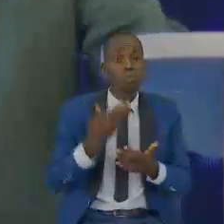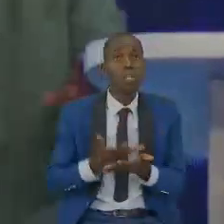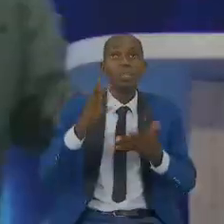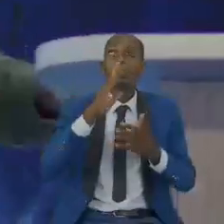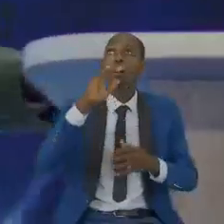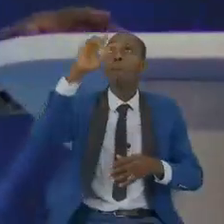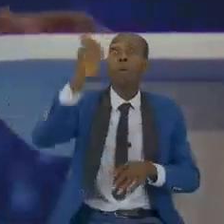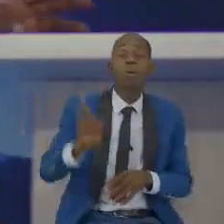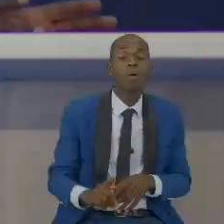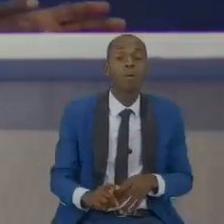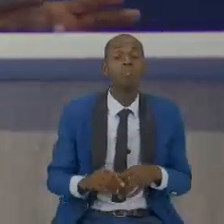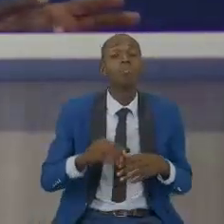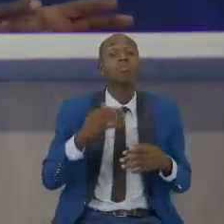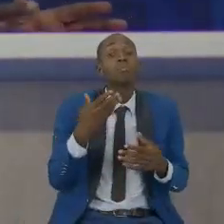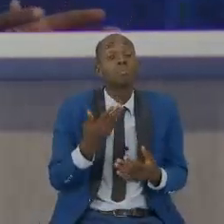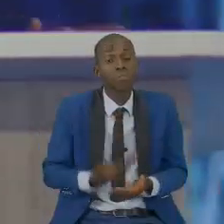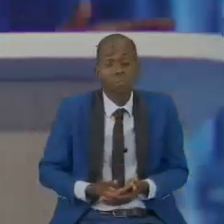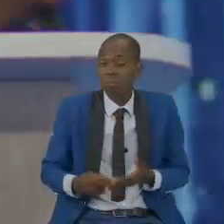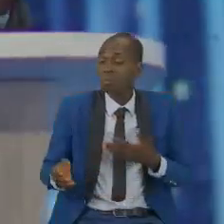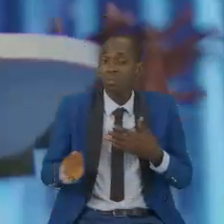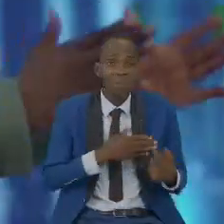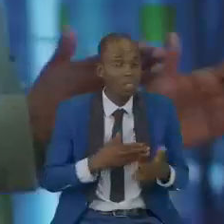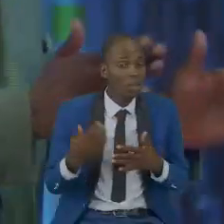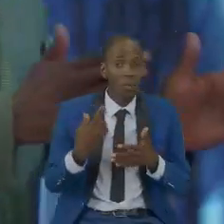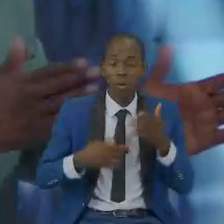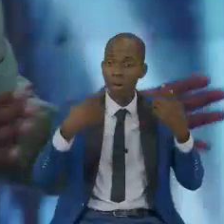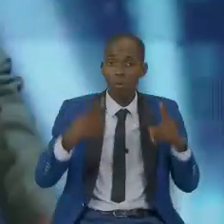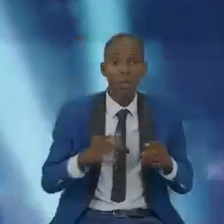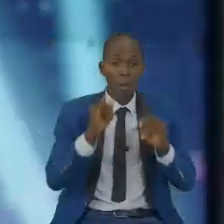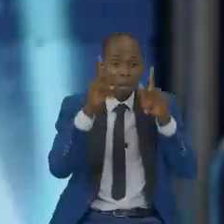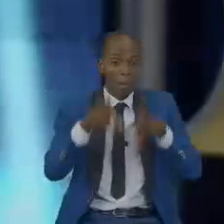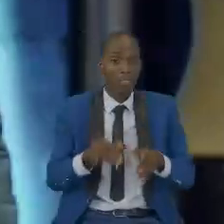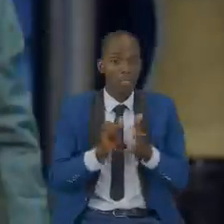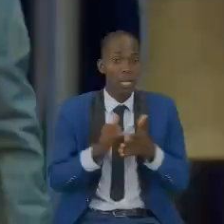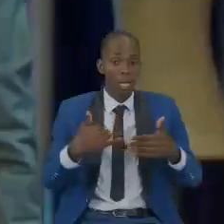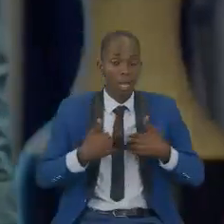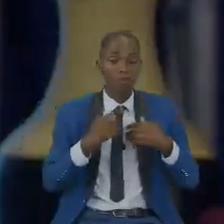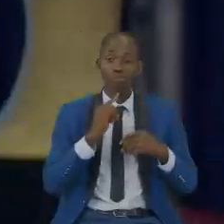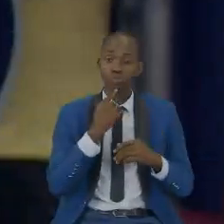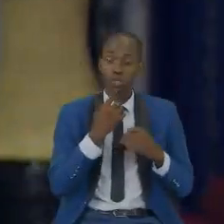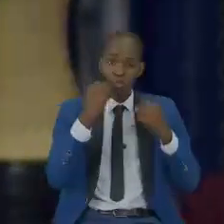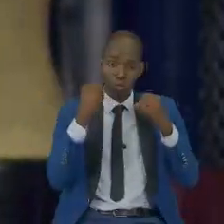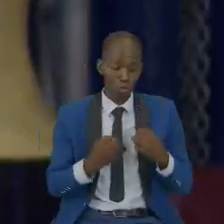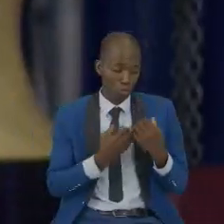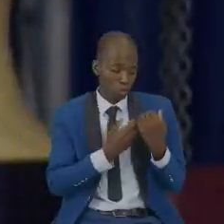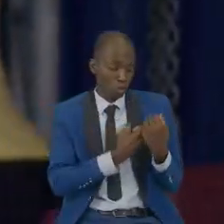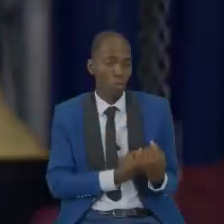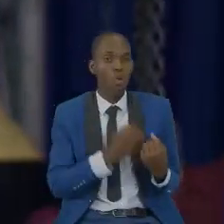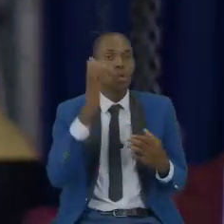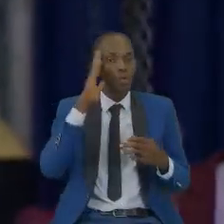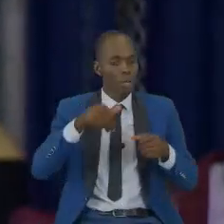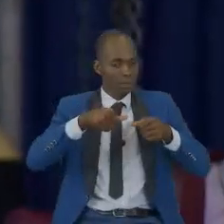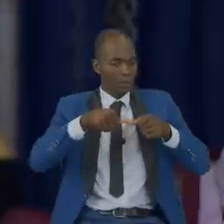anything happen. A person that has fortitude, you remain and abide there,